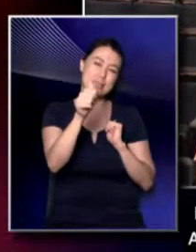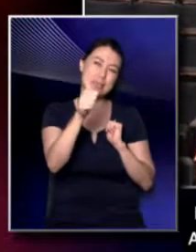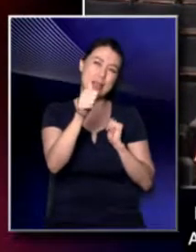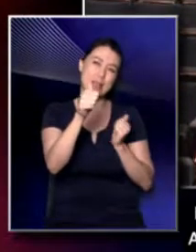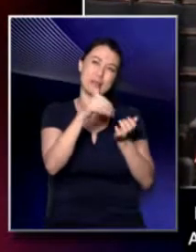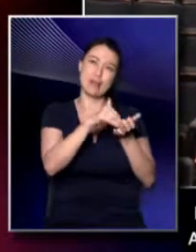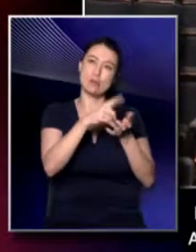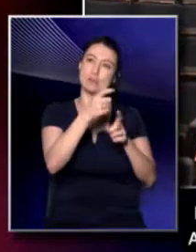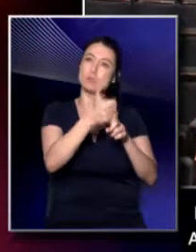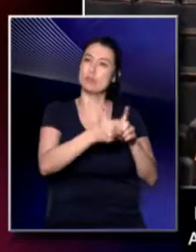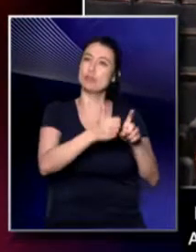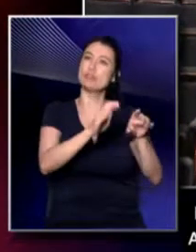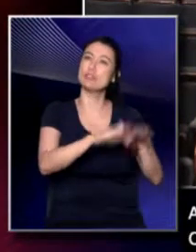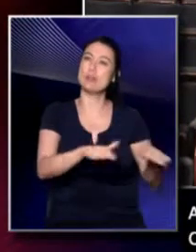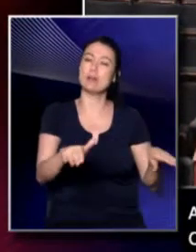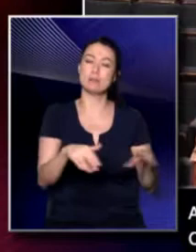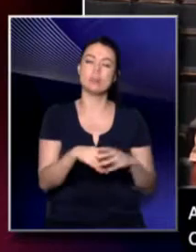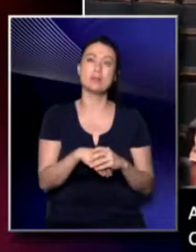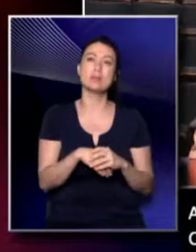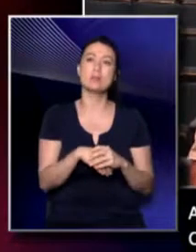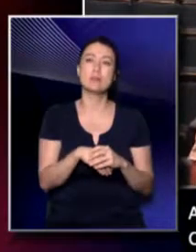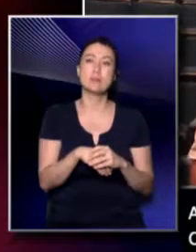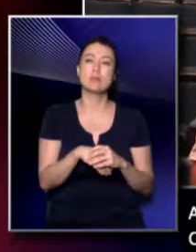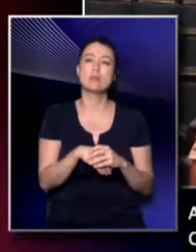per child. And